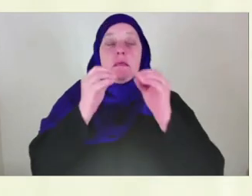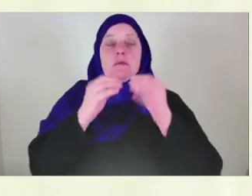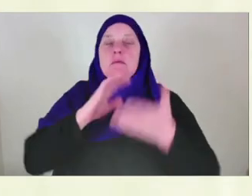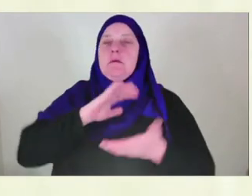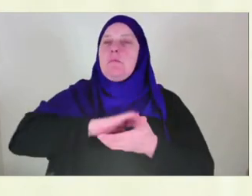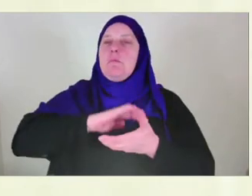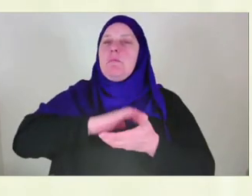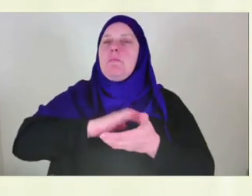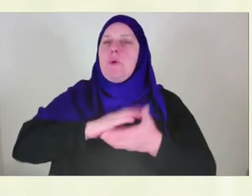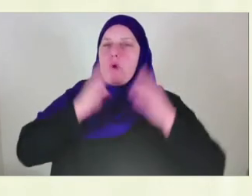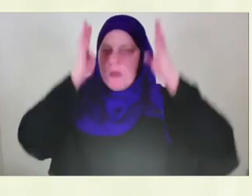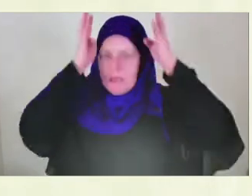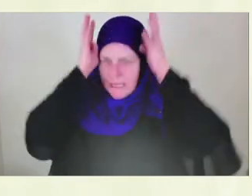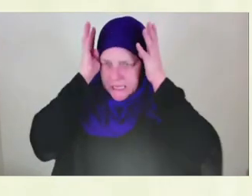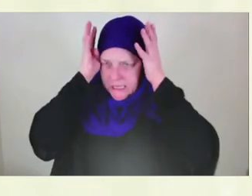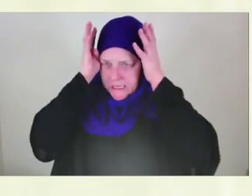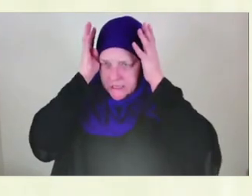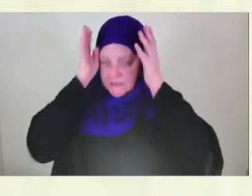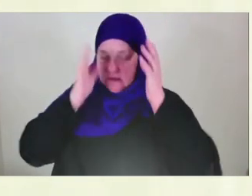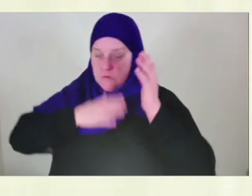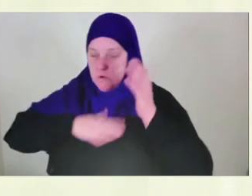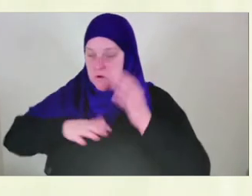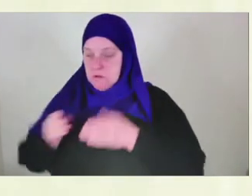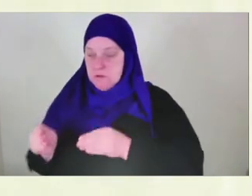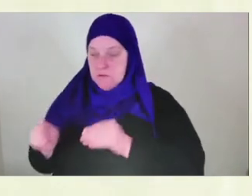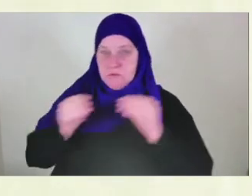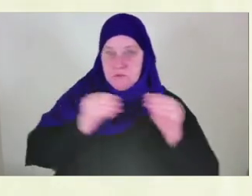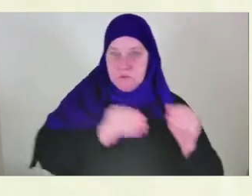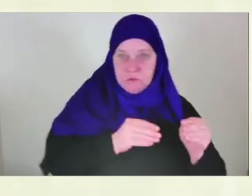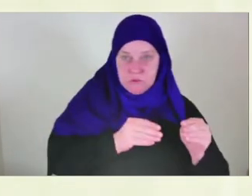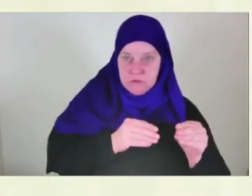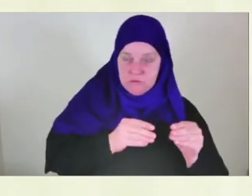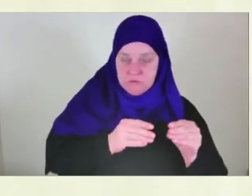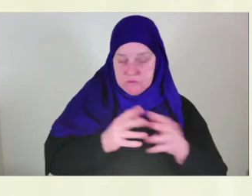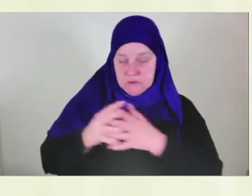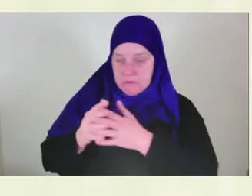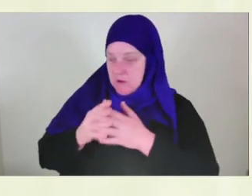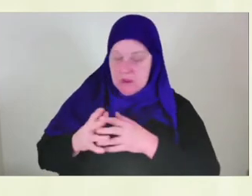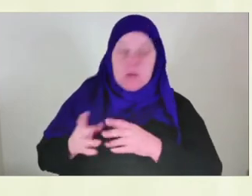it for $16 million. Yep. At that time, it was a long time ago. Yep. I'm